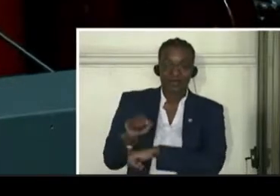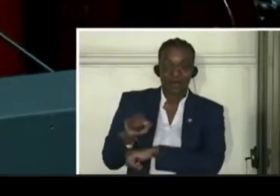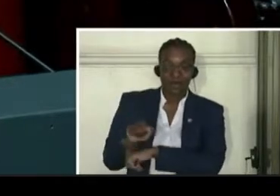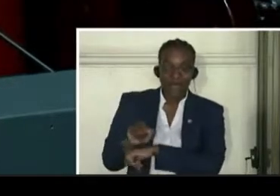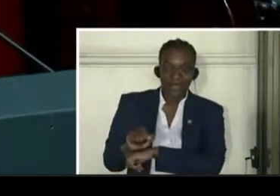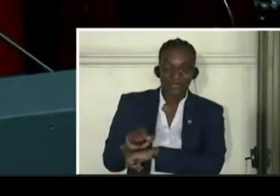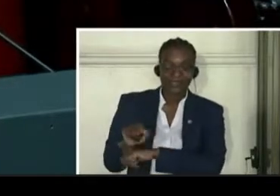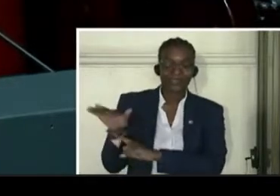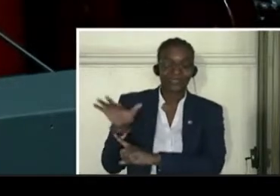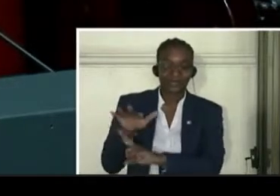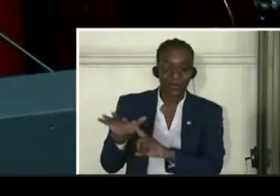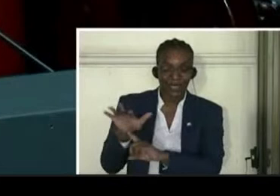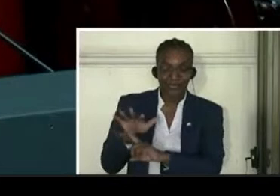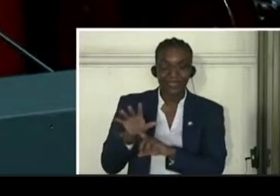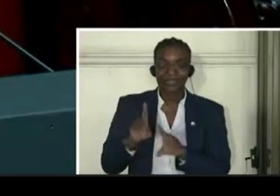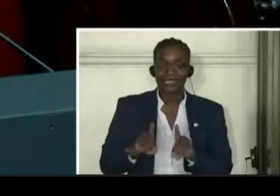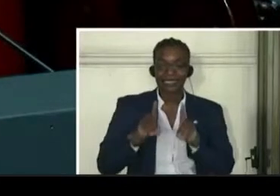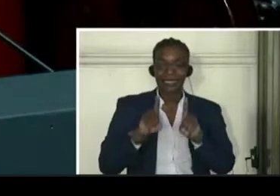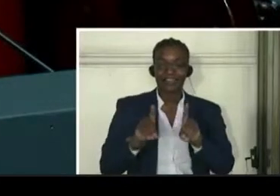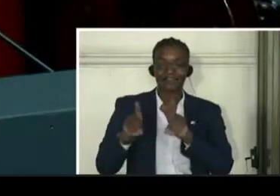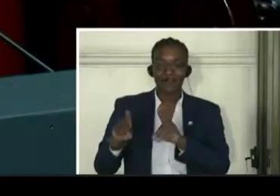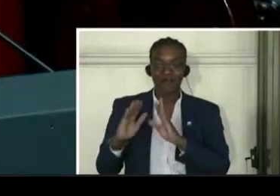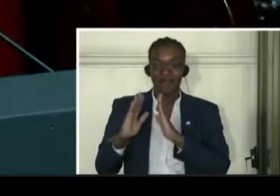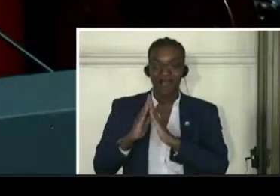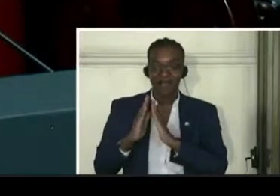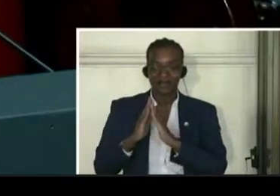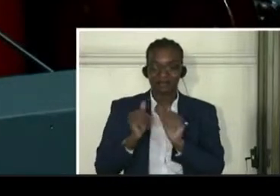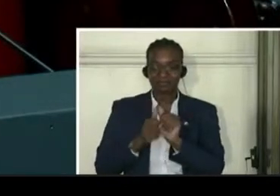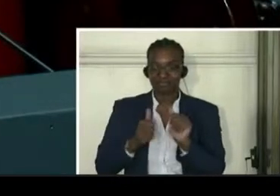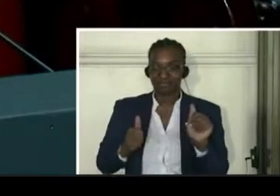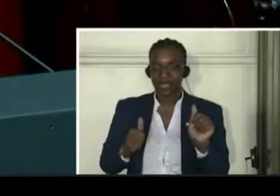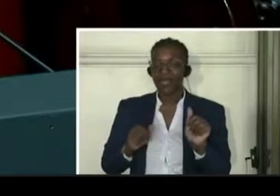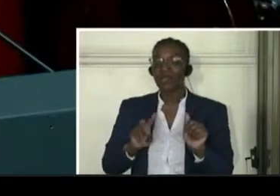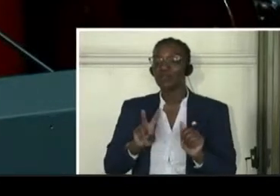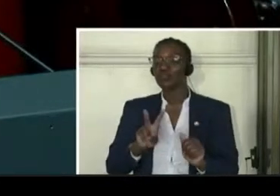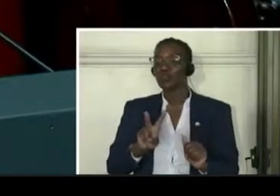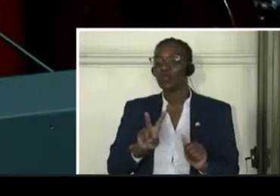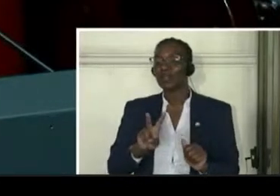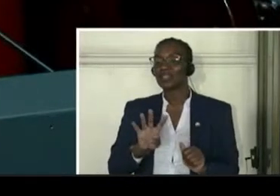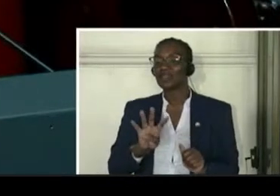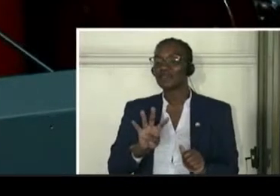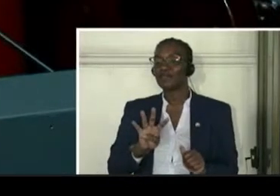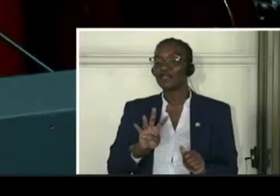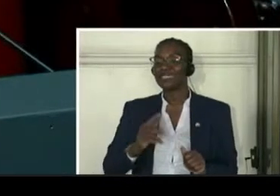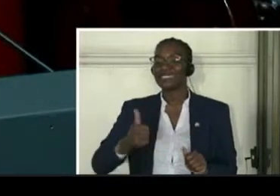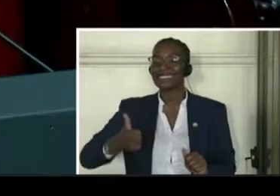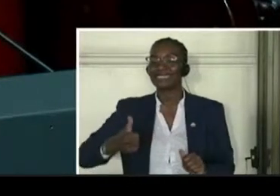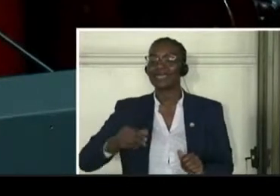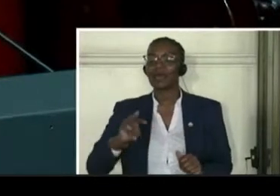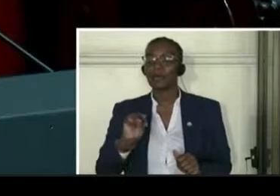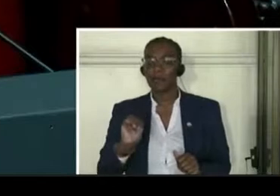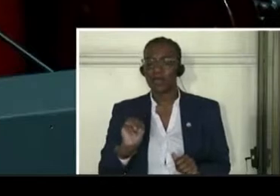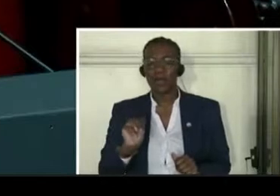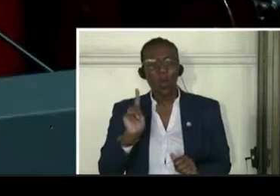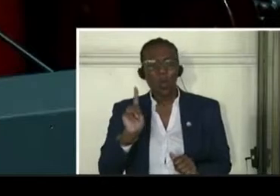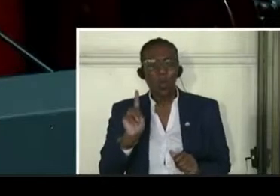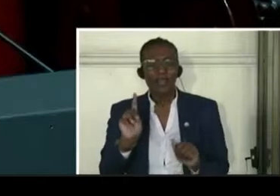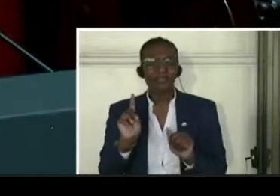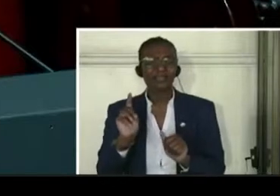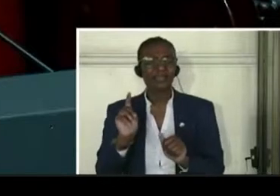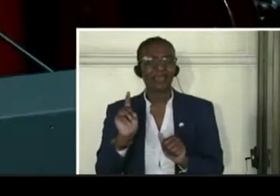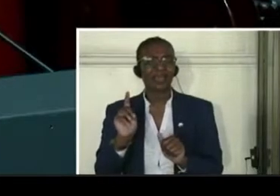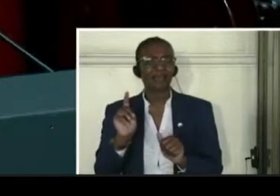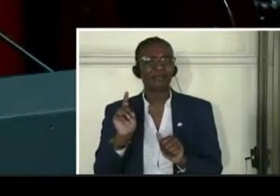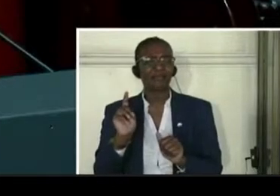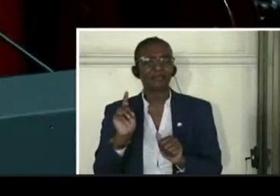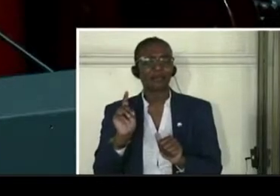workmanship, the delivery of houses was set back by 246 million rands. What consequences did they